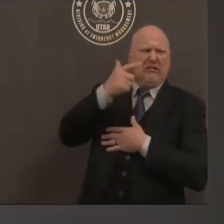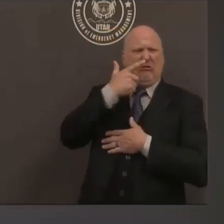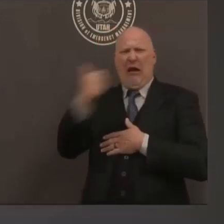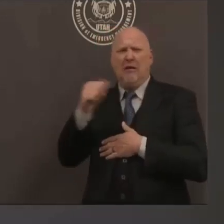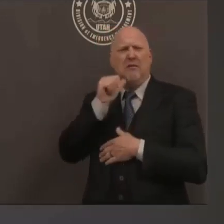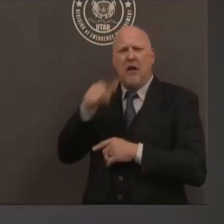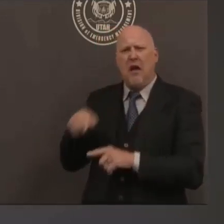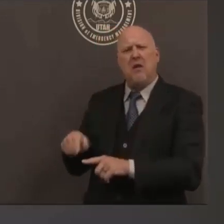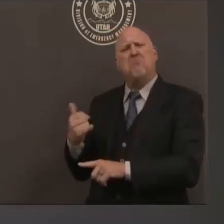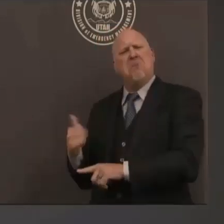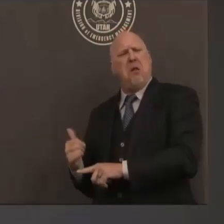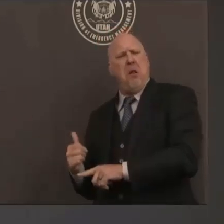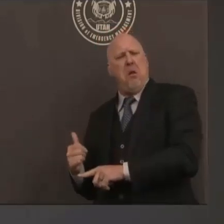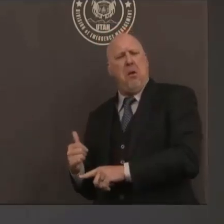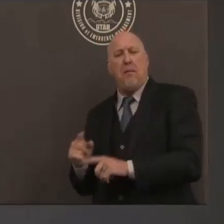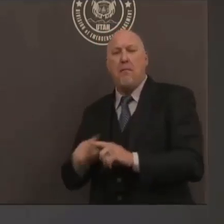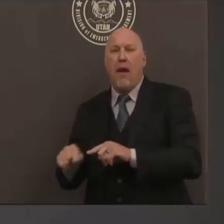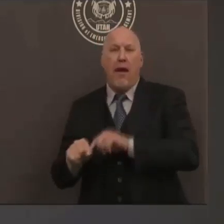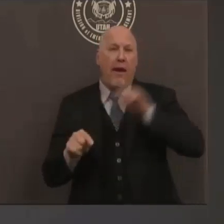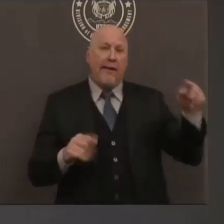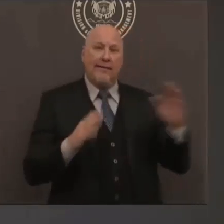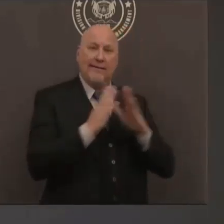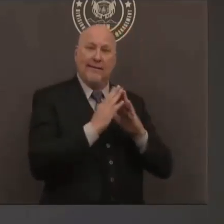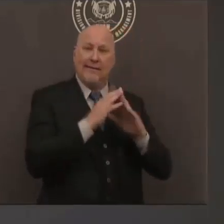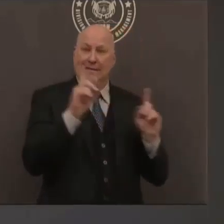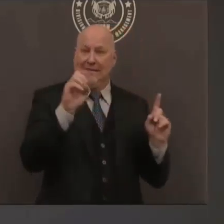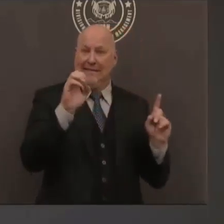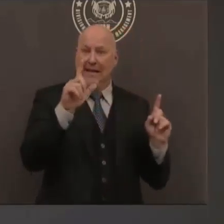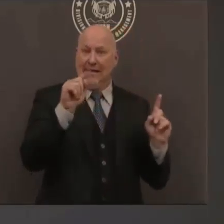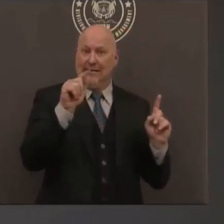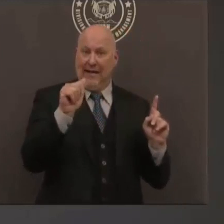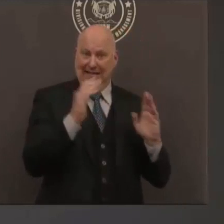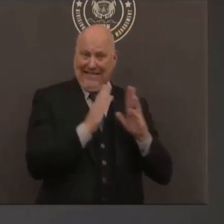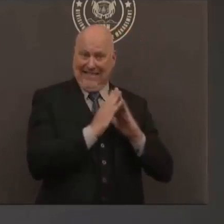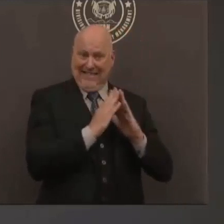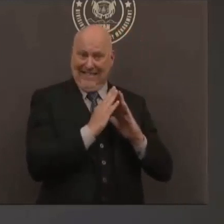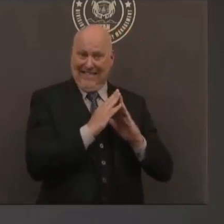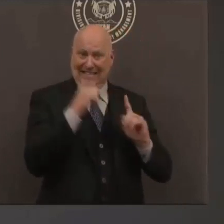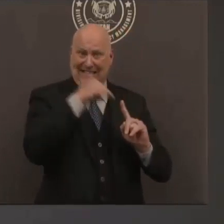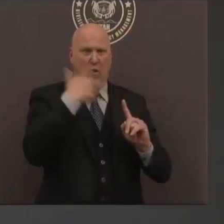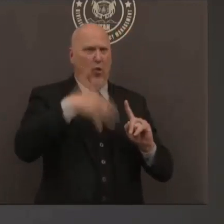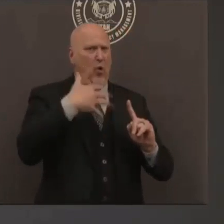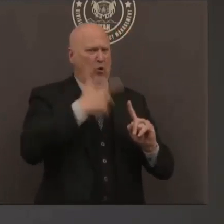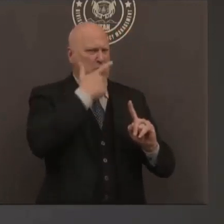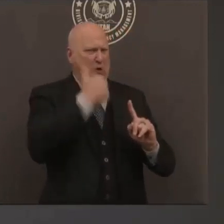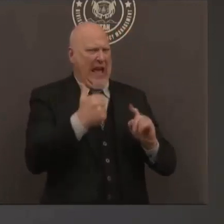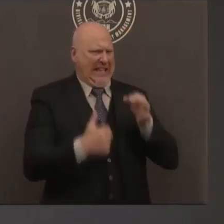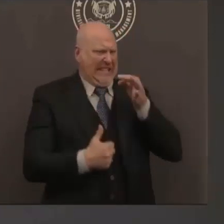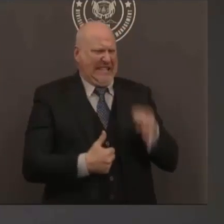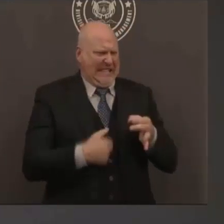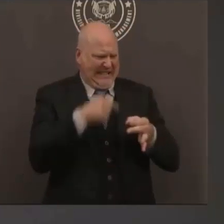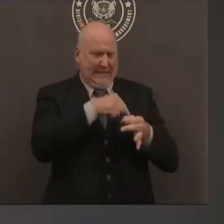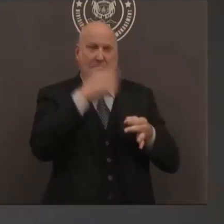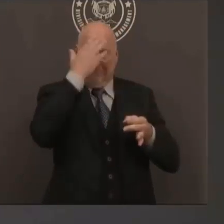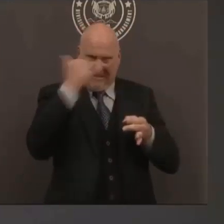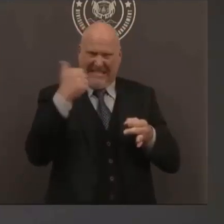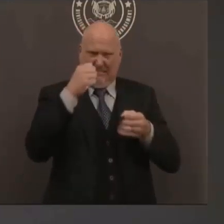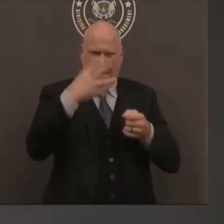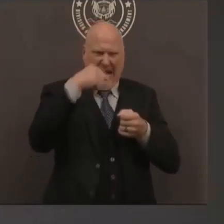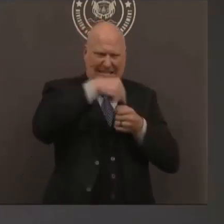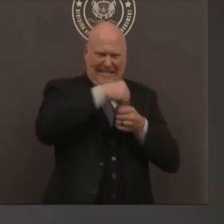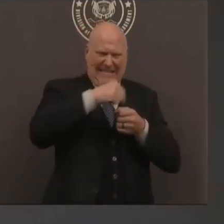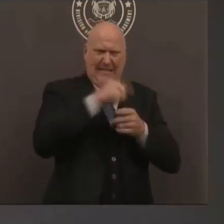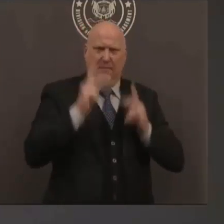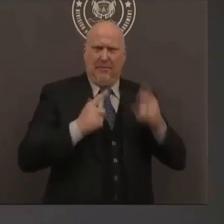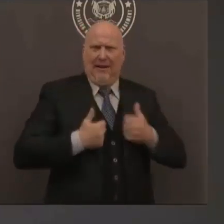there, it may be that Millard County might overall be yellow, but the Delta area might go back, in fact, to be to orange in a more